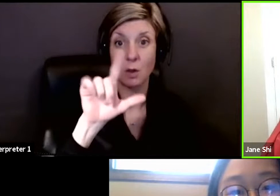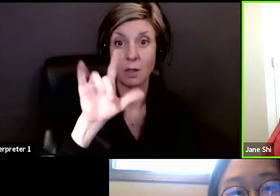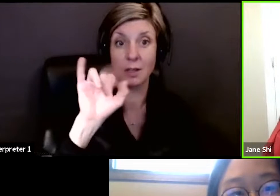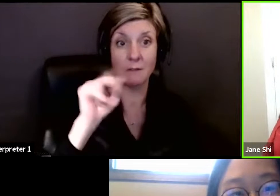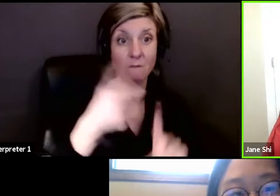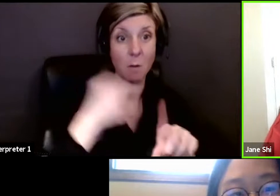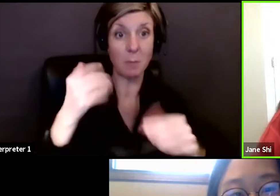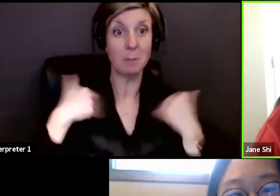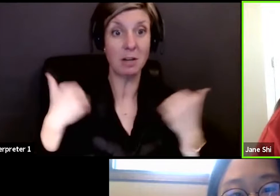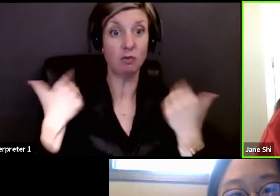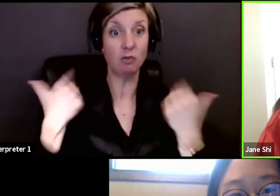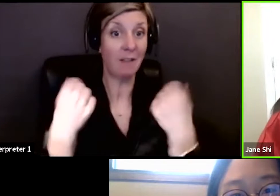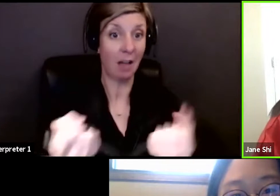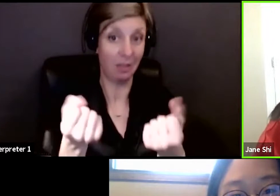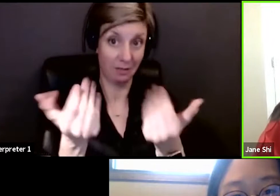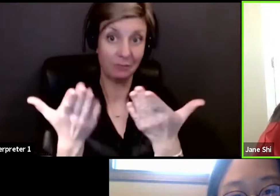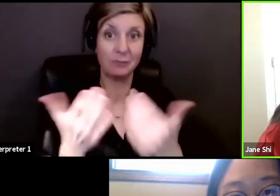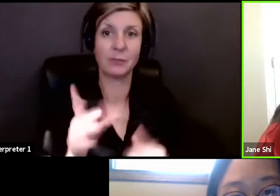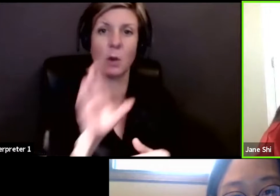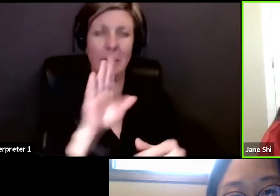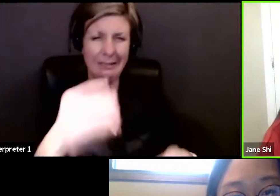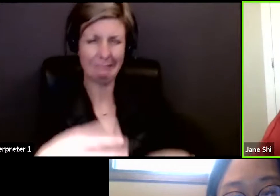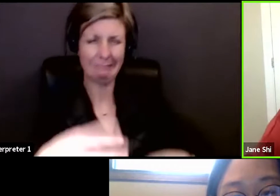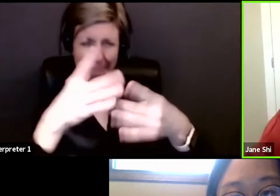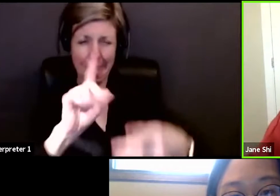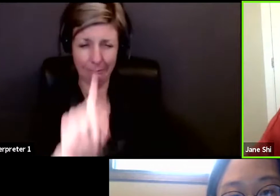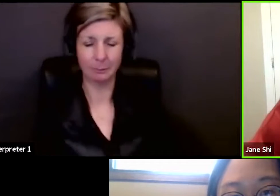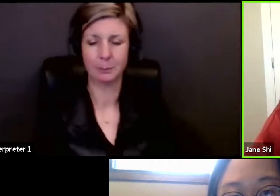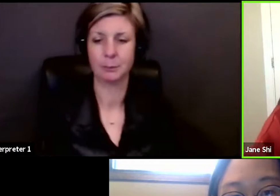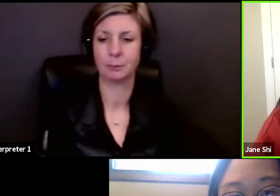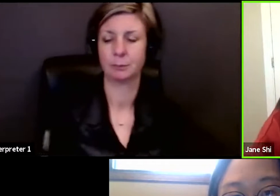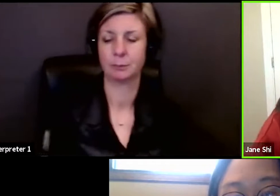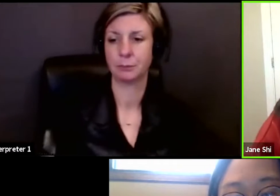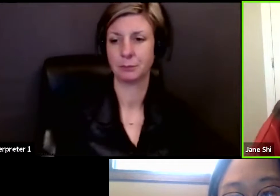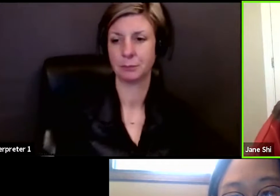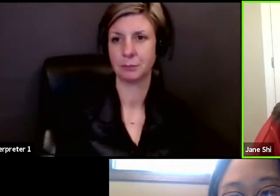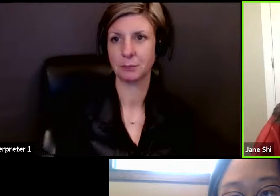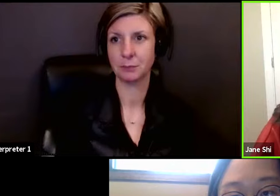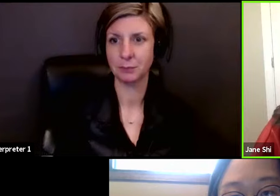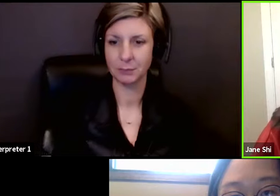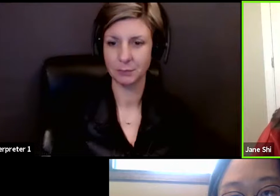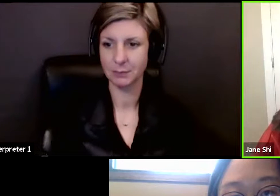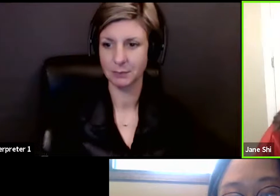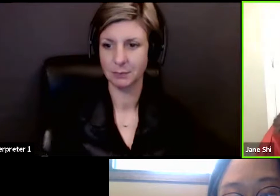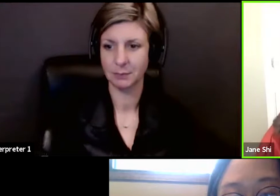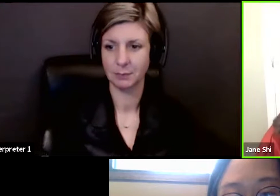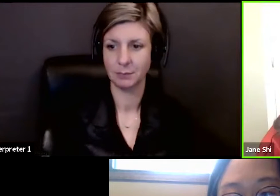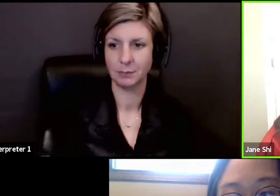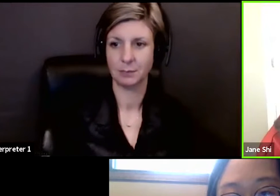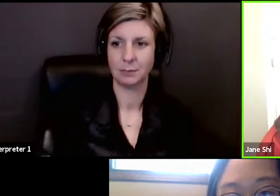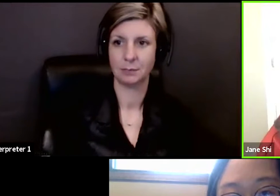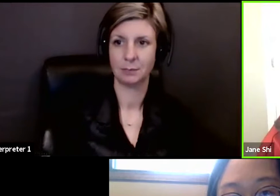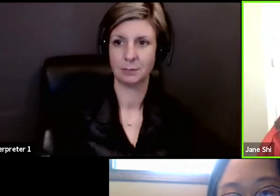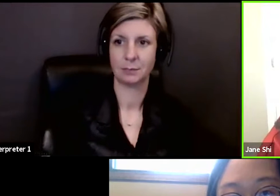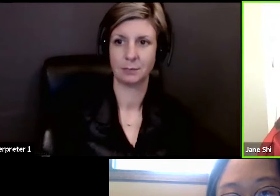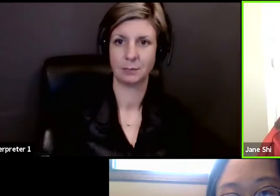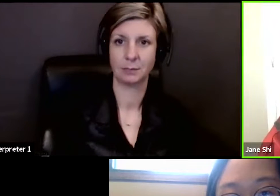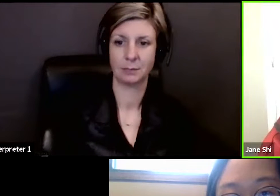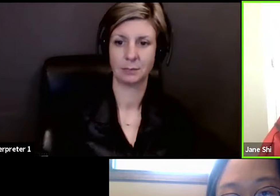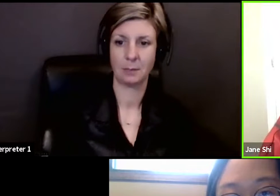up the email real quick. Do, do, do. So to give